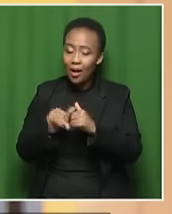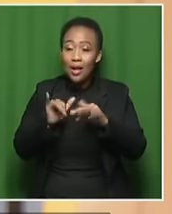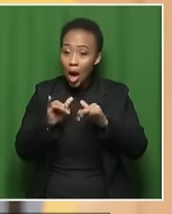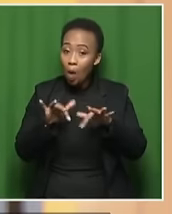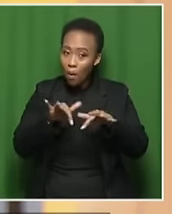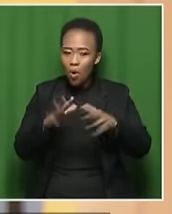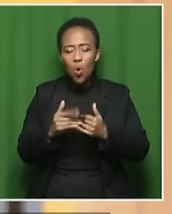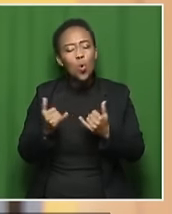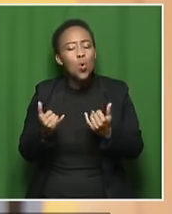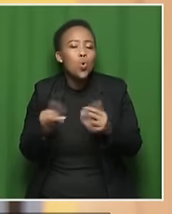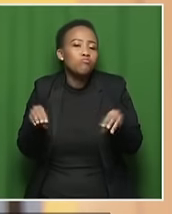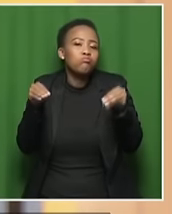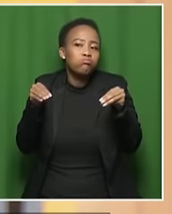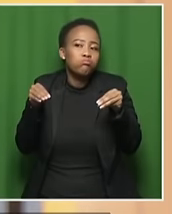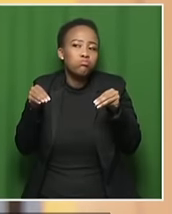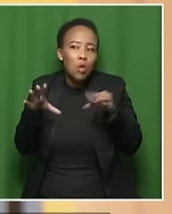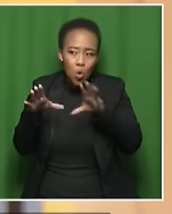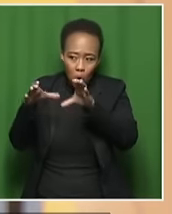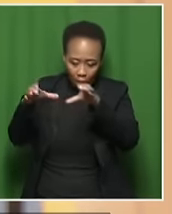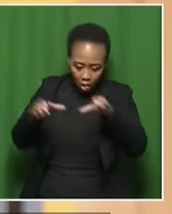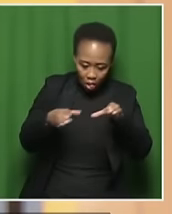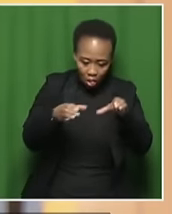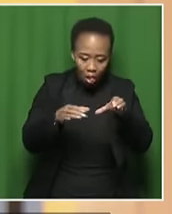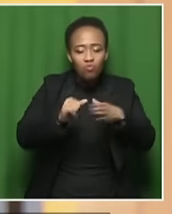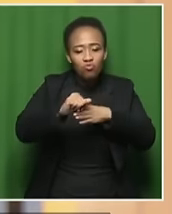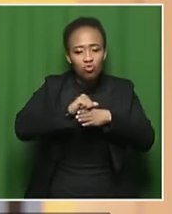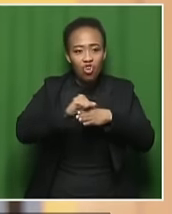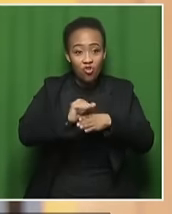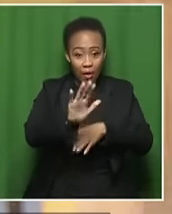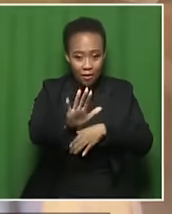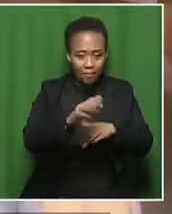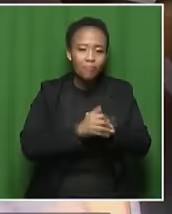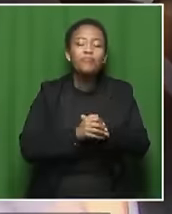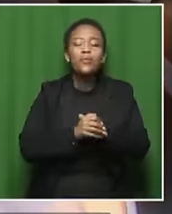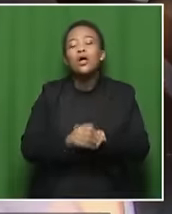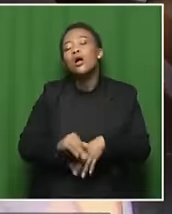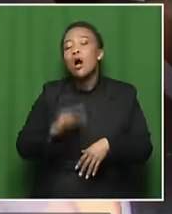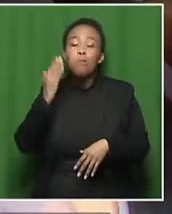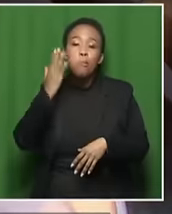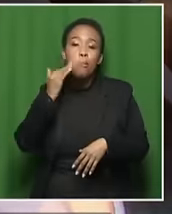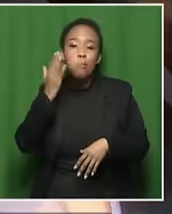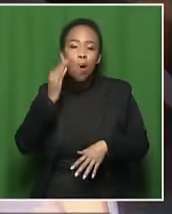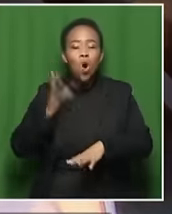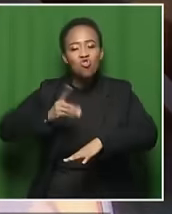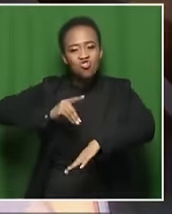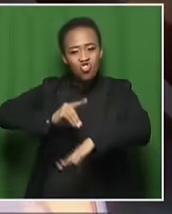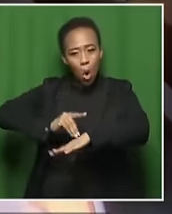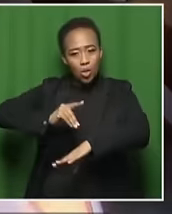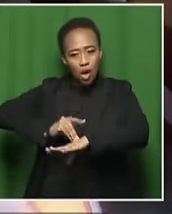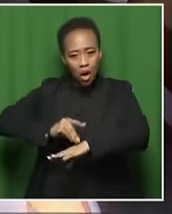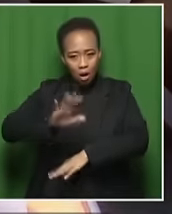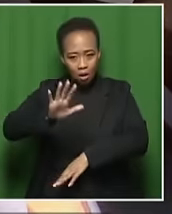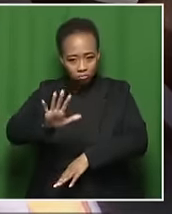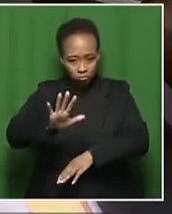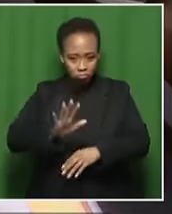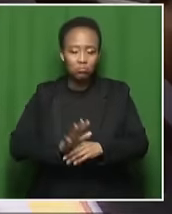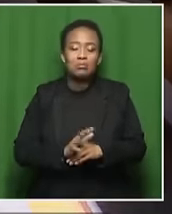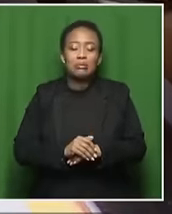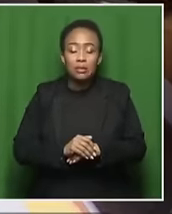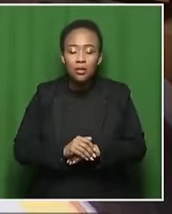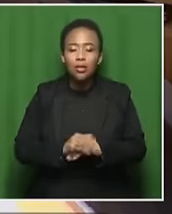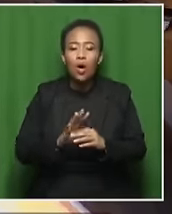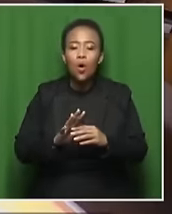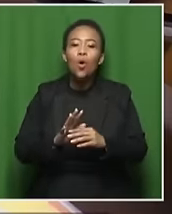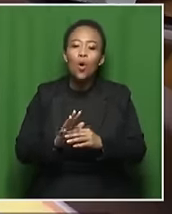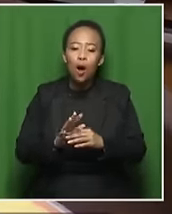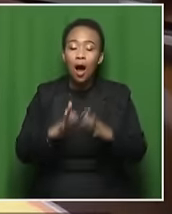them. You must look at a white person who is a medical doctor. They would be fixing their own electrical